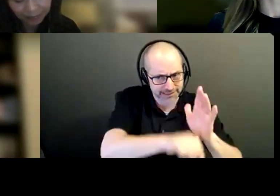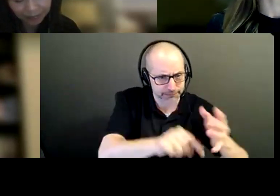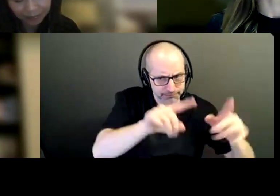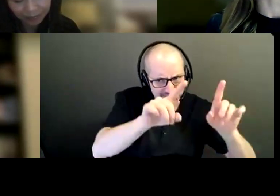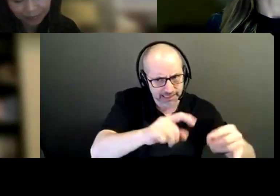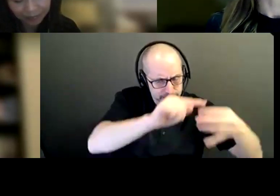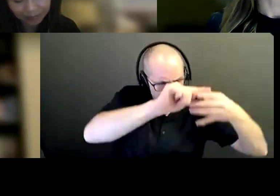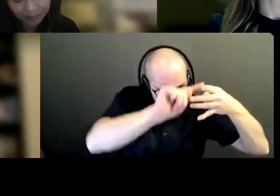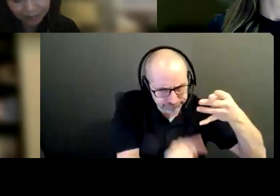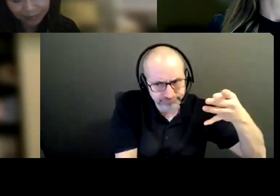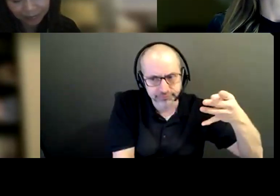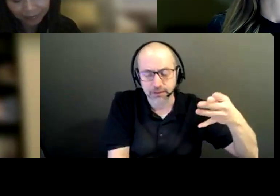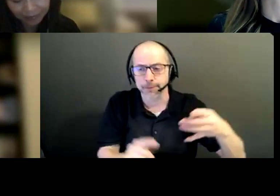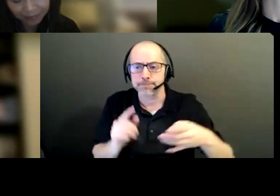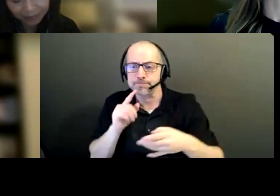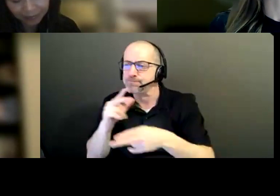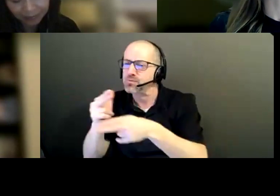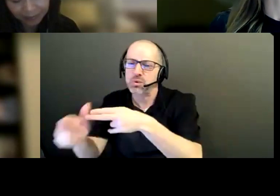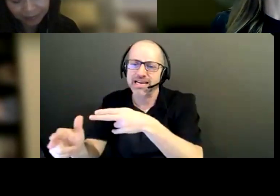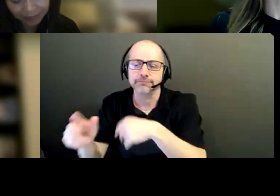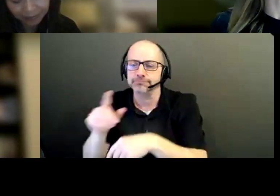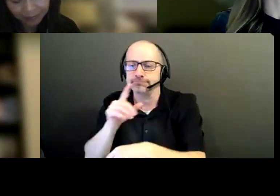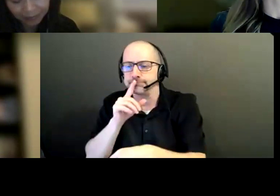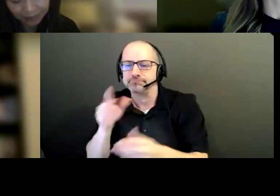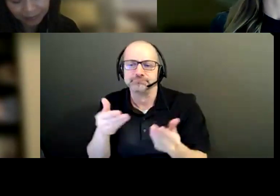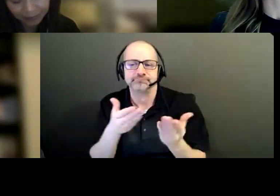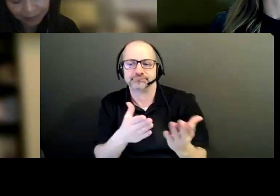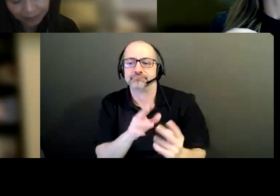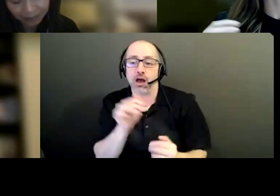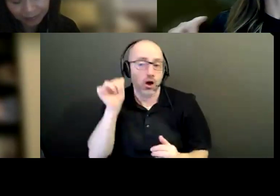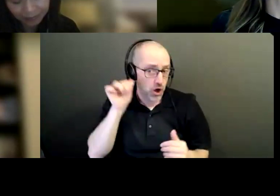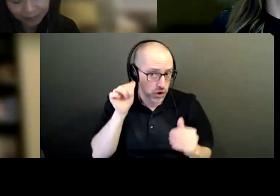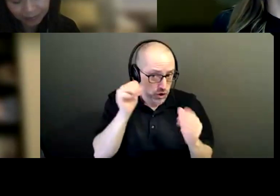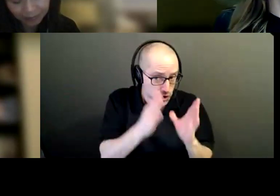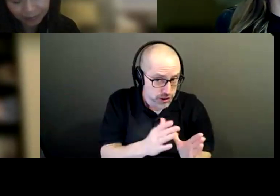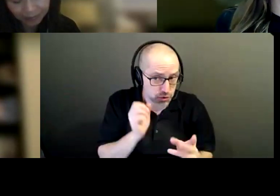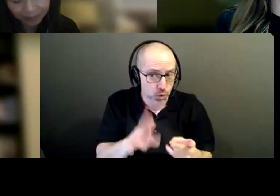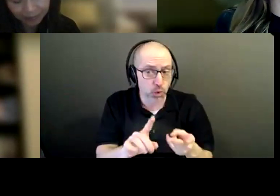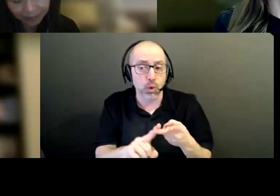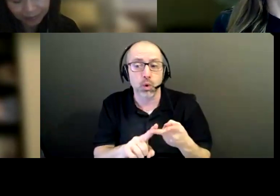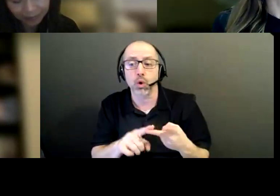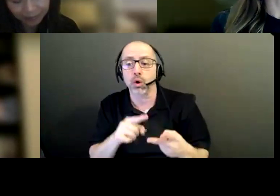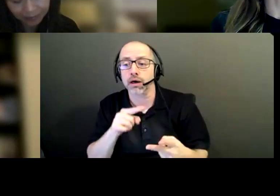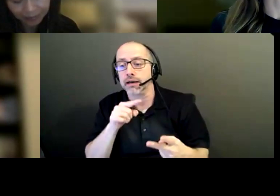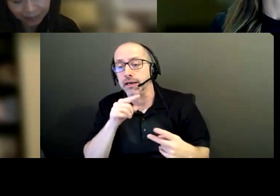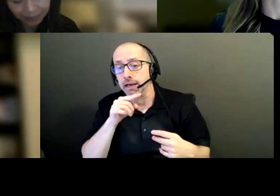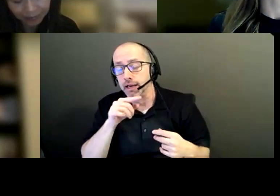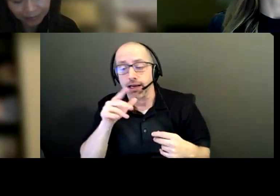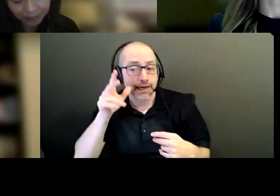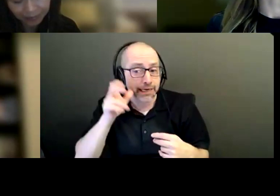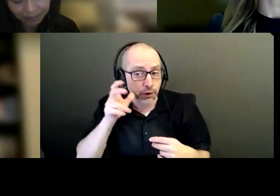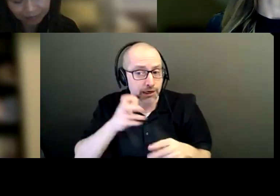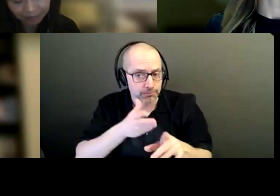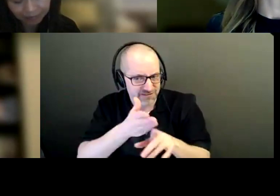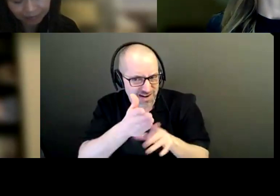screenings that you can get done. I would just recommend visiting either an audiologist or a hearing instrument professional that is going